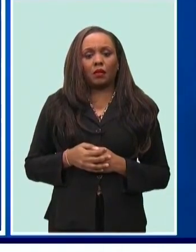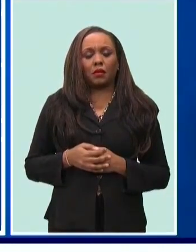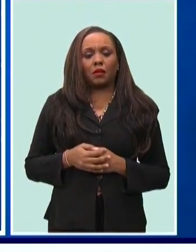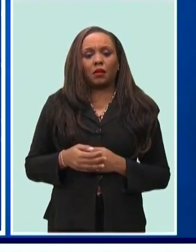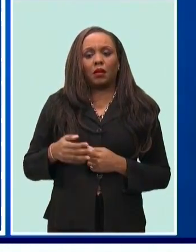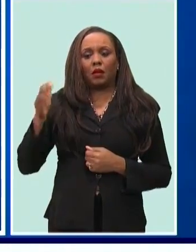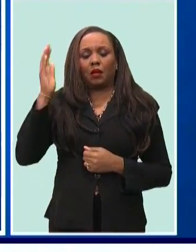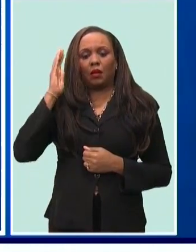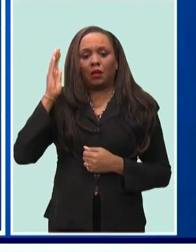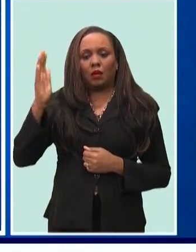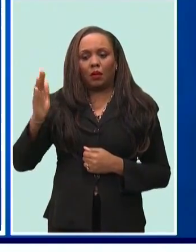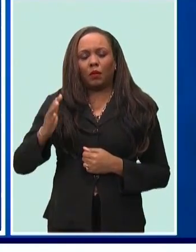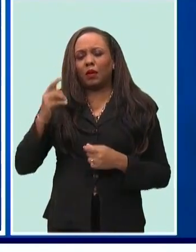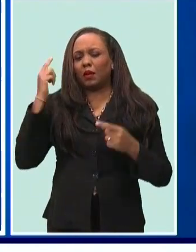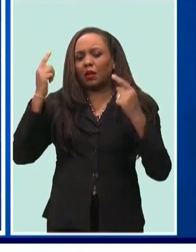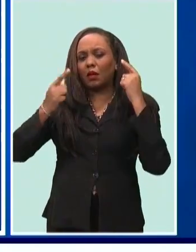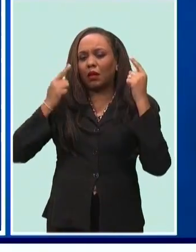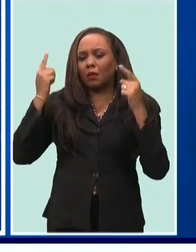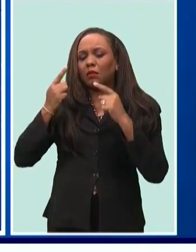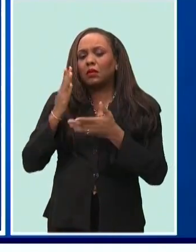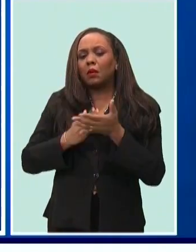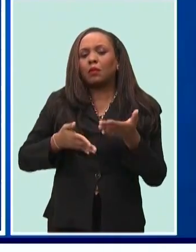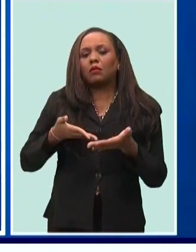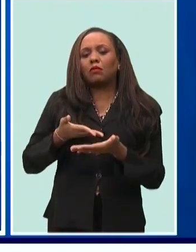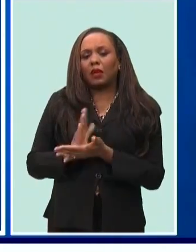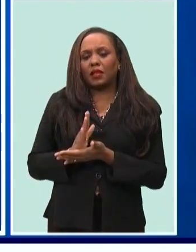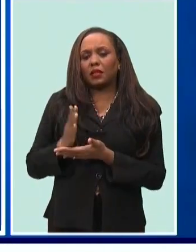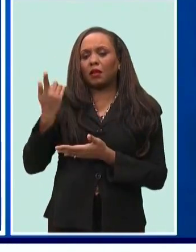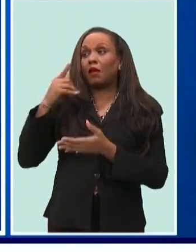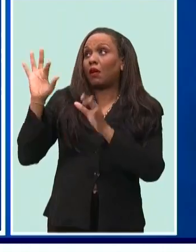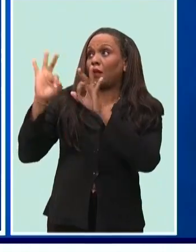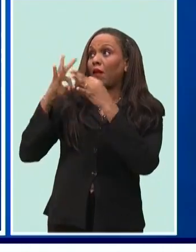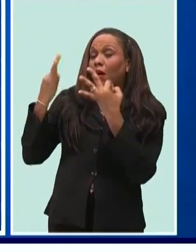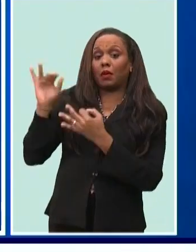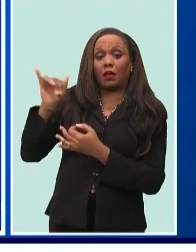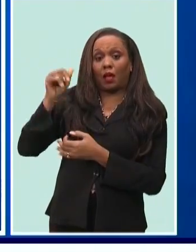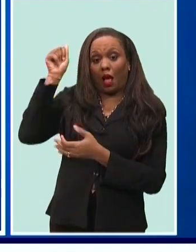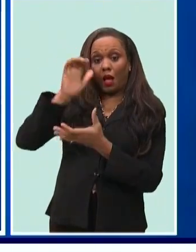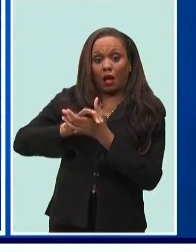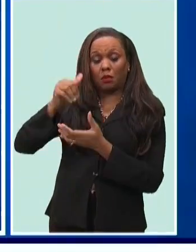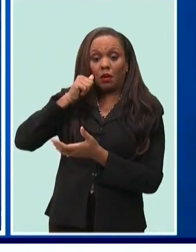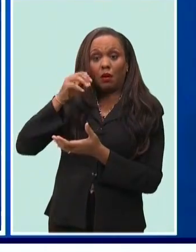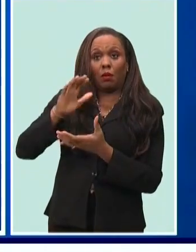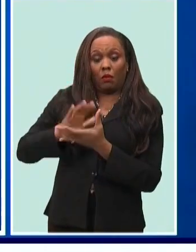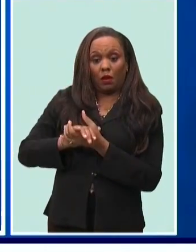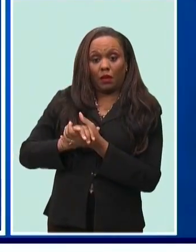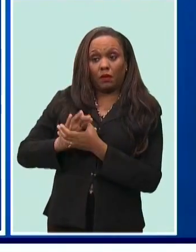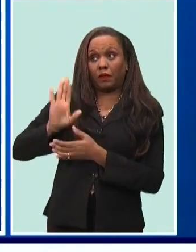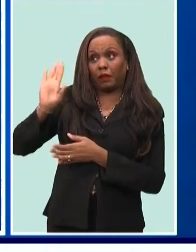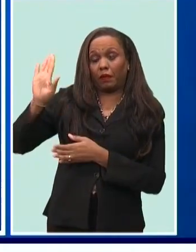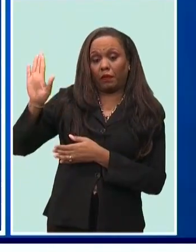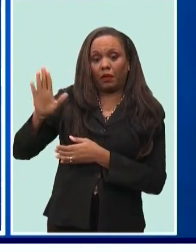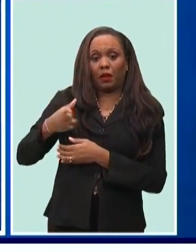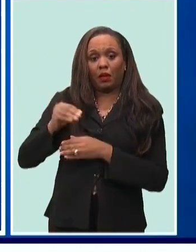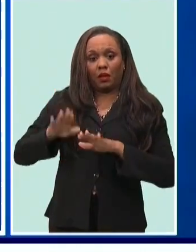extend certain contingent rights to their spouses,